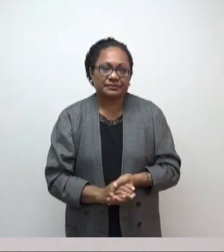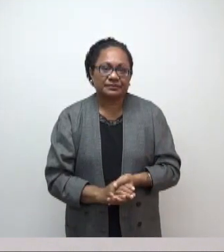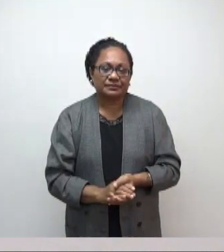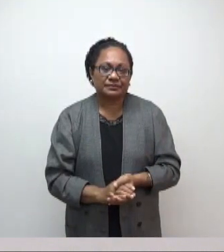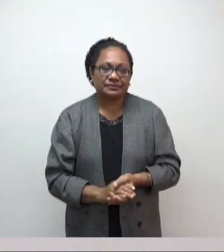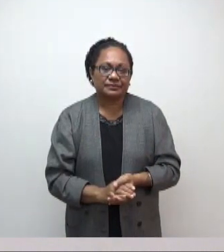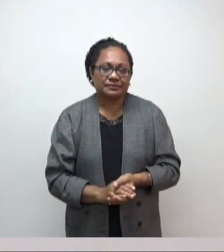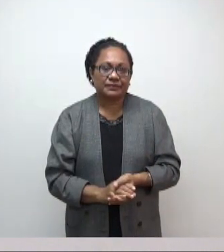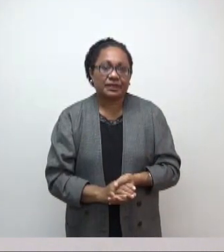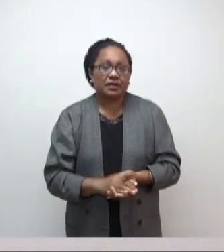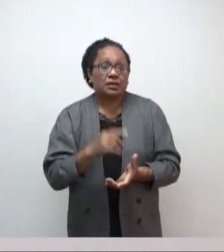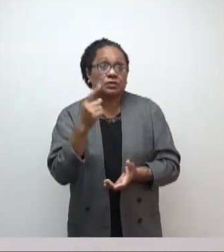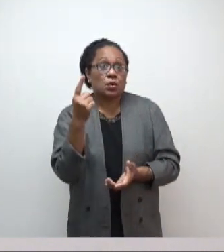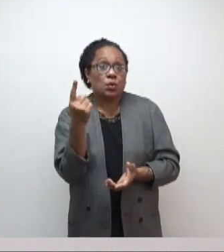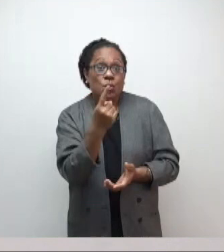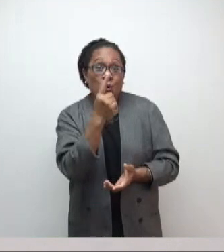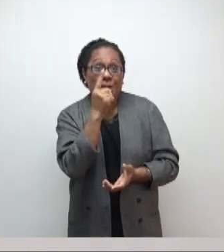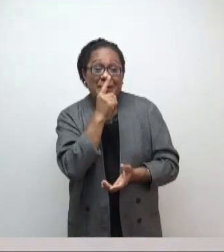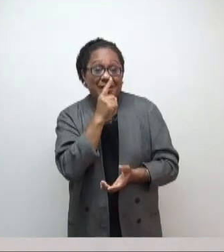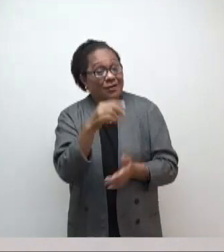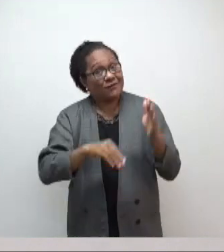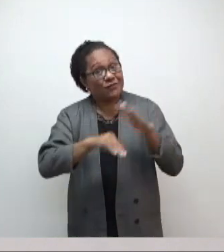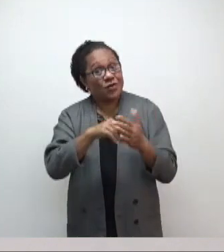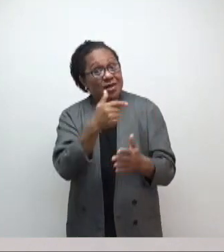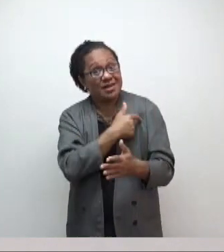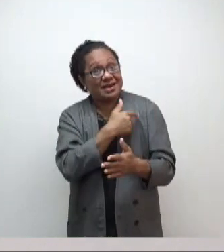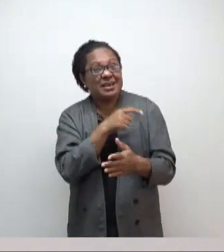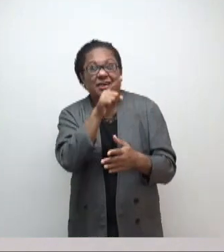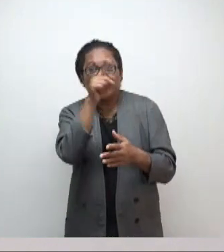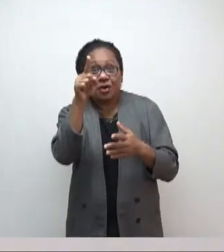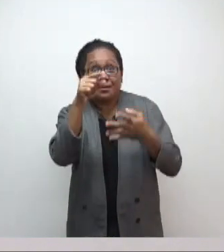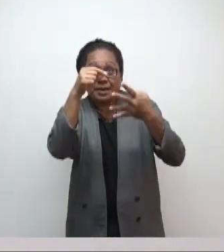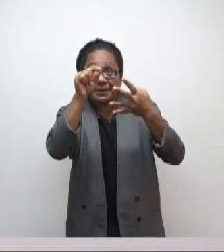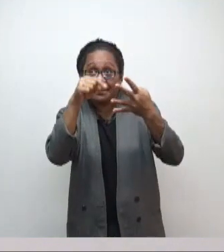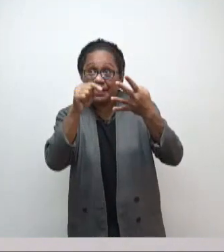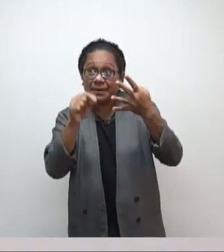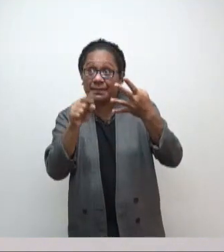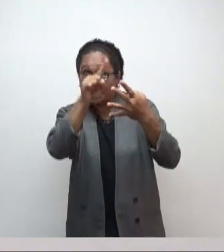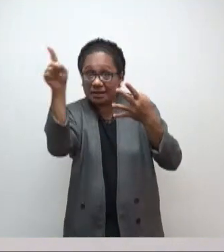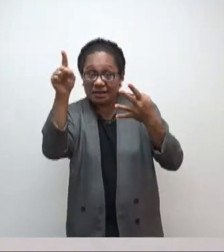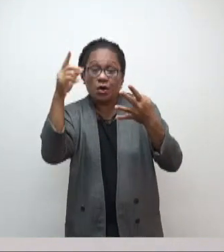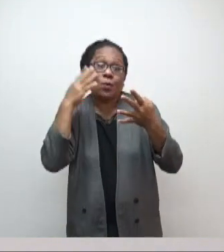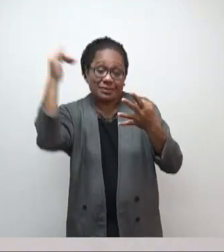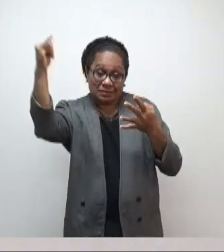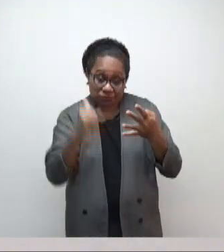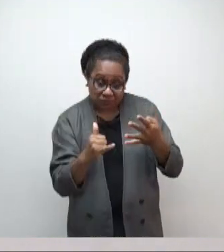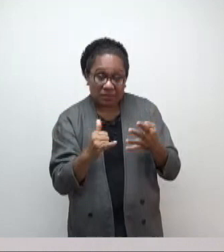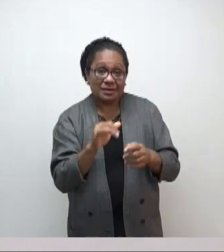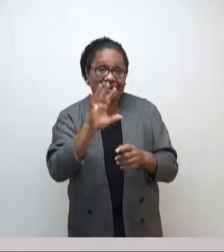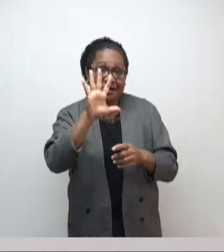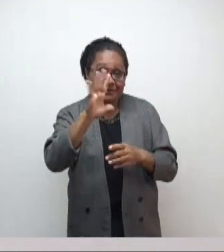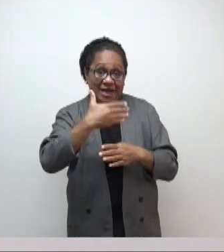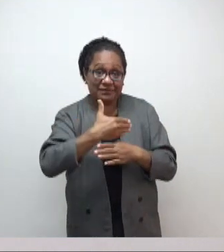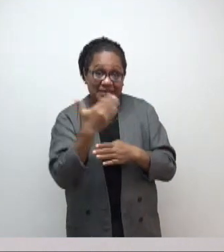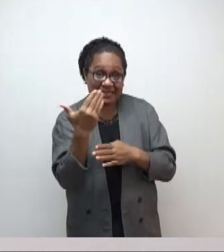Fully vaccinated travelers from green list countries can travel throughout Fiji after spending 5 days within a